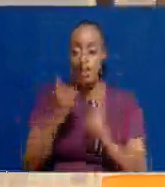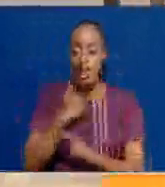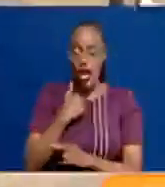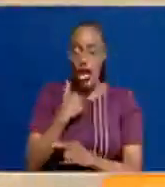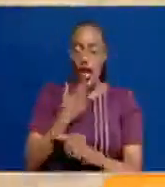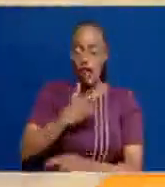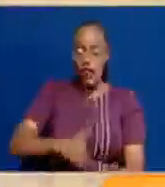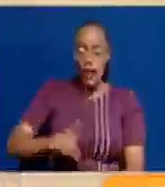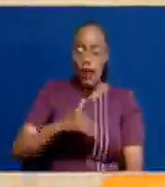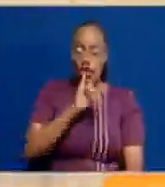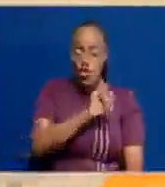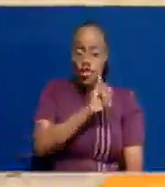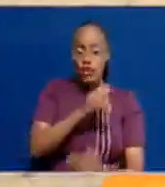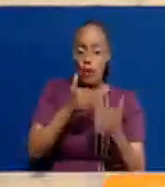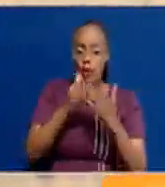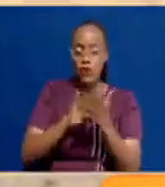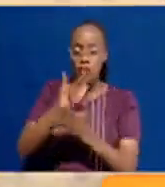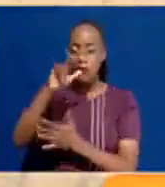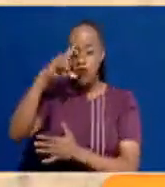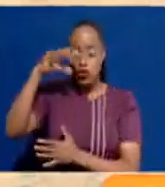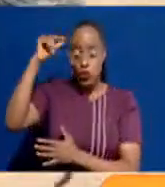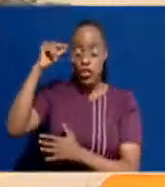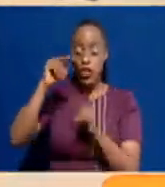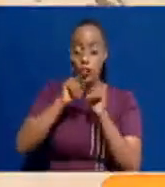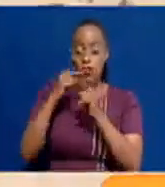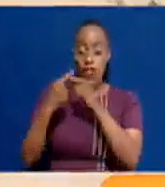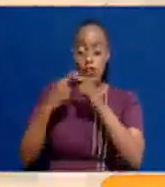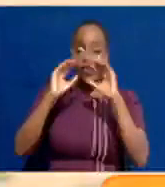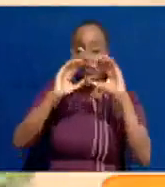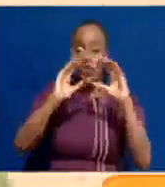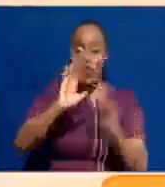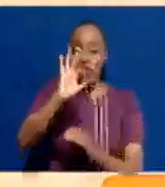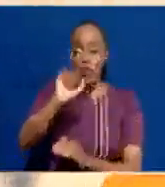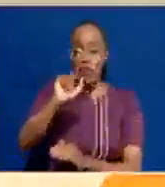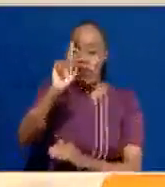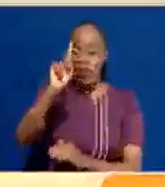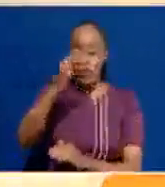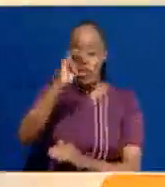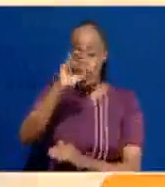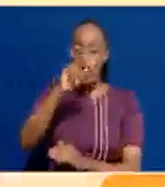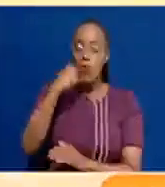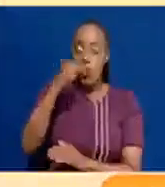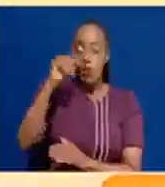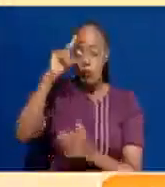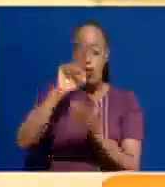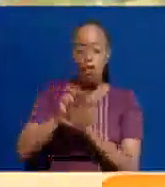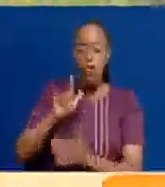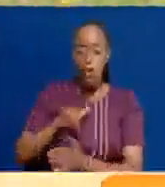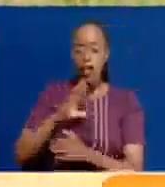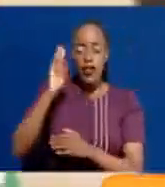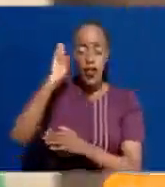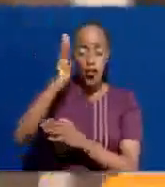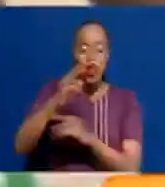in Malindi before heading to Tunisia. The team is led by experienced coach Fatimi Hamisi, who believes the ladies will deliver at the